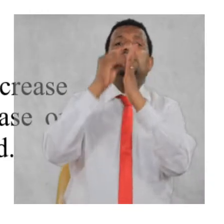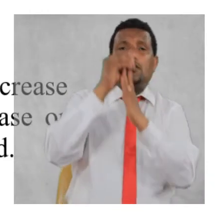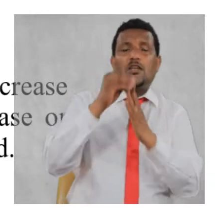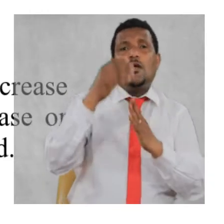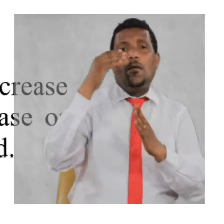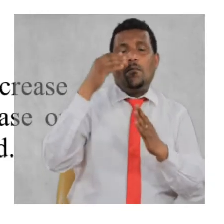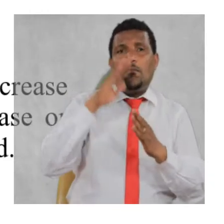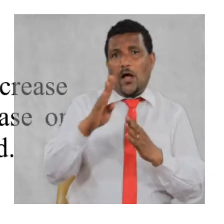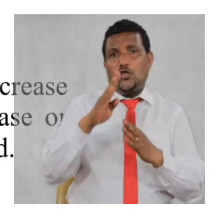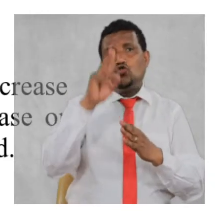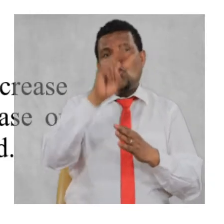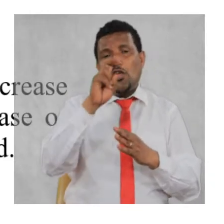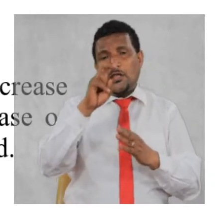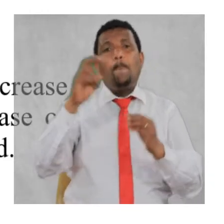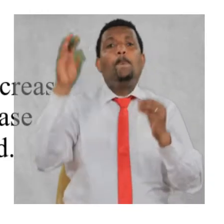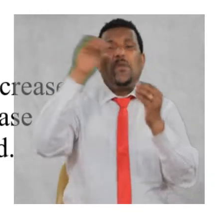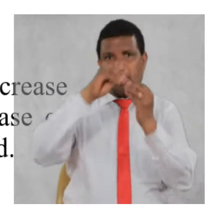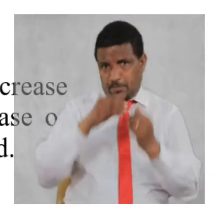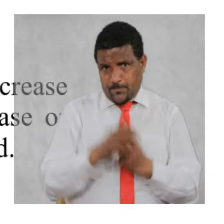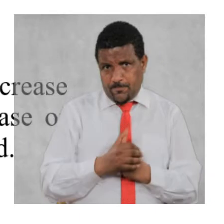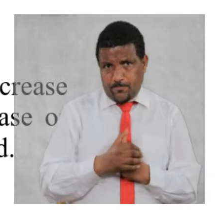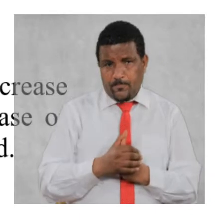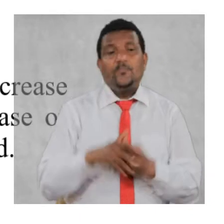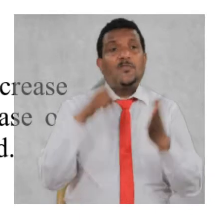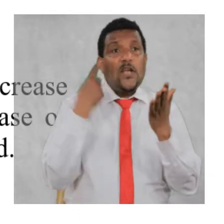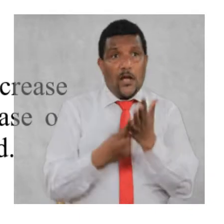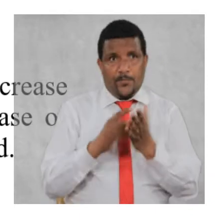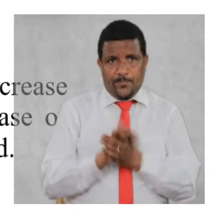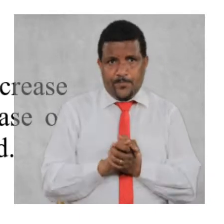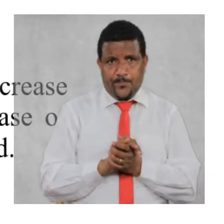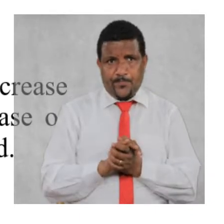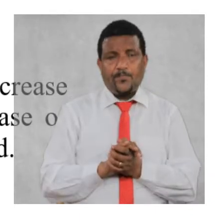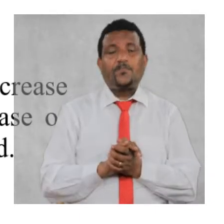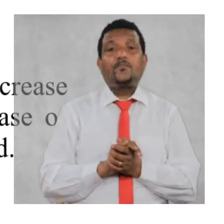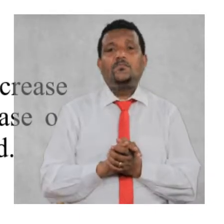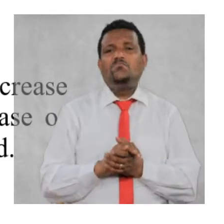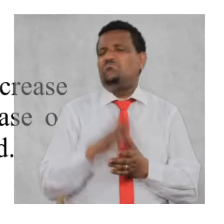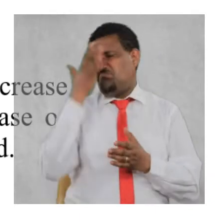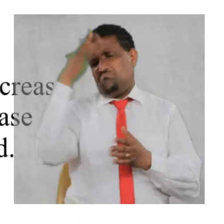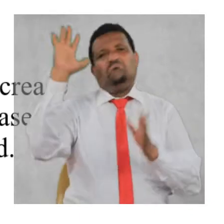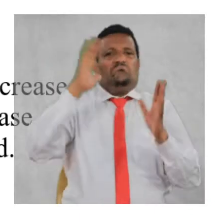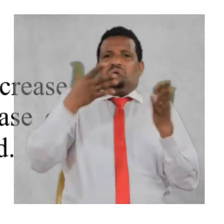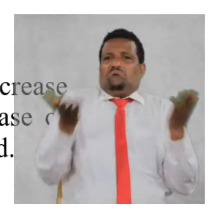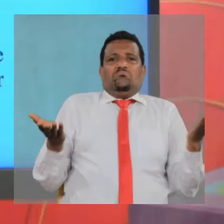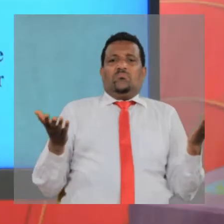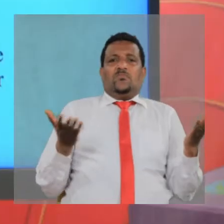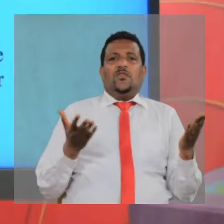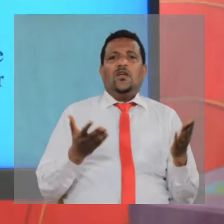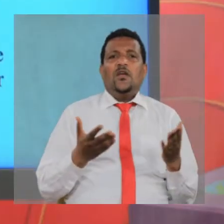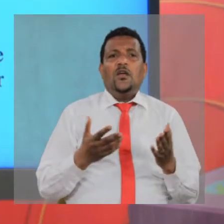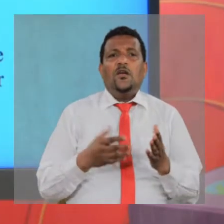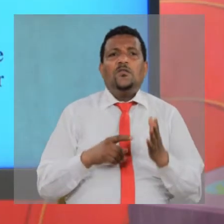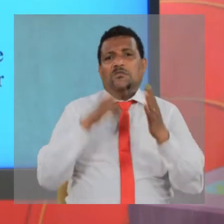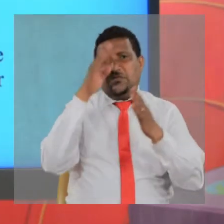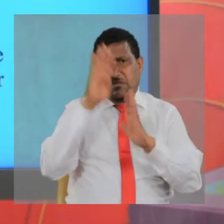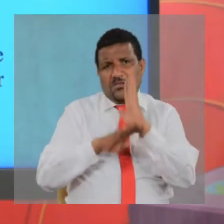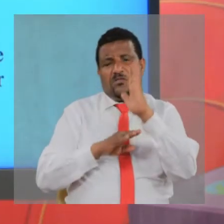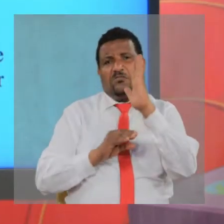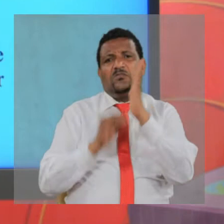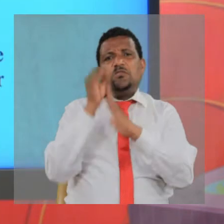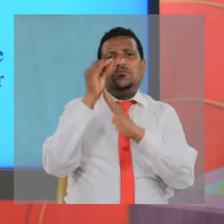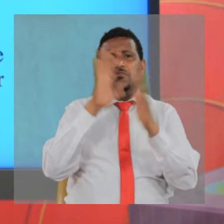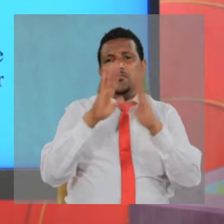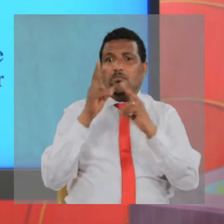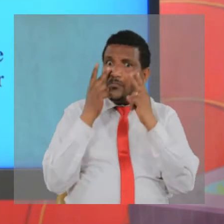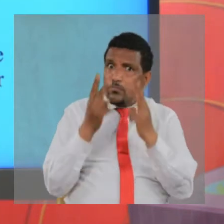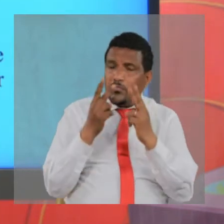by 20%. Here, don't care about the signs increase and decrease. Simply watch the